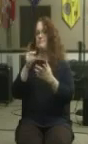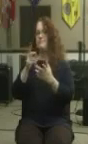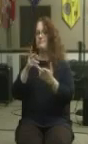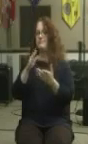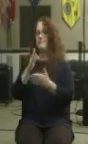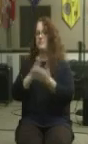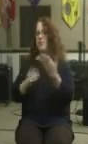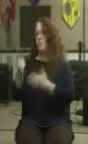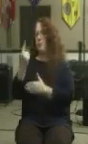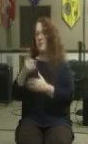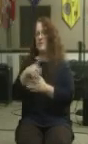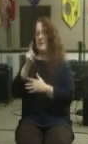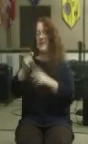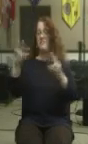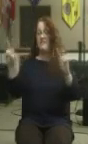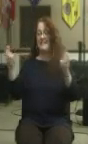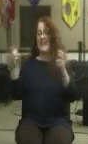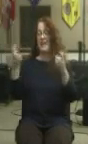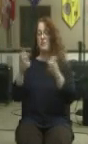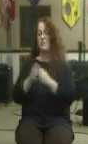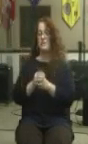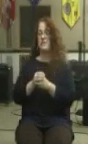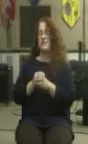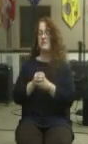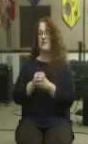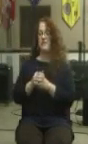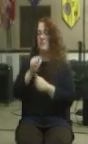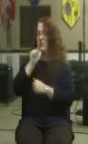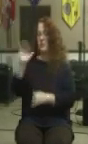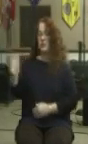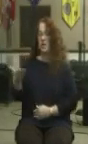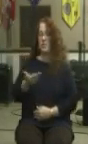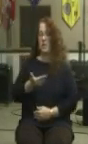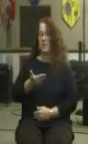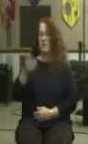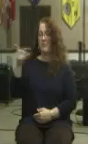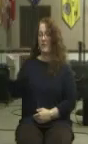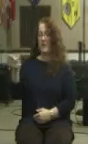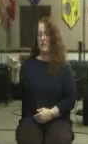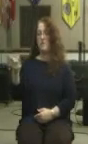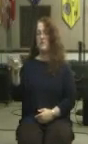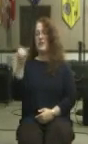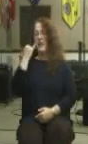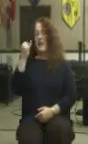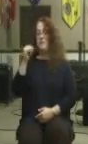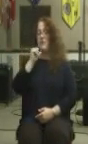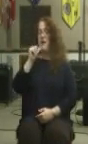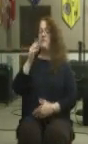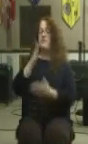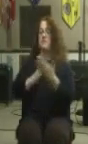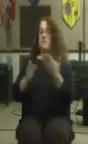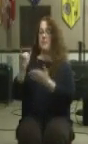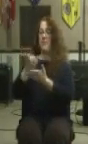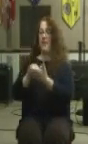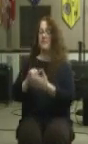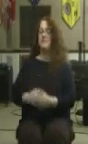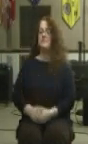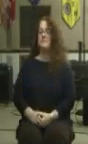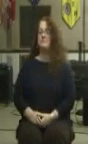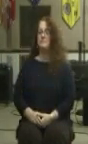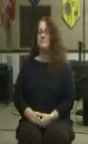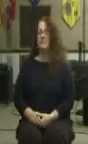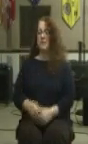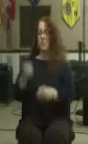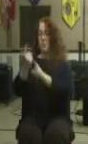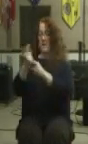Somebody. You better have a title that goes, because you are not welcomed there unless you have some